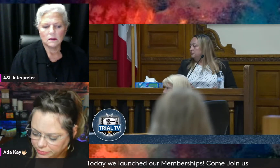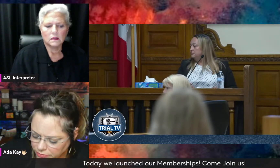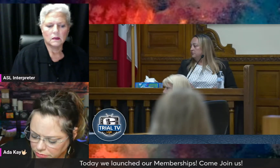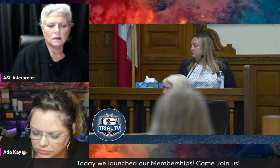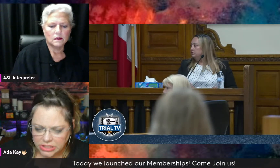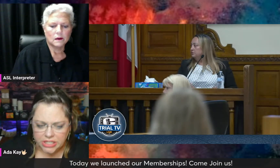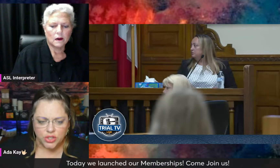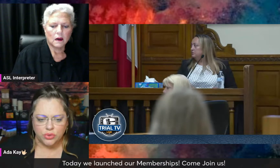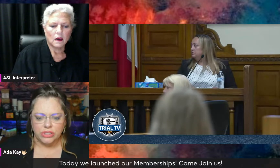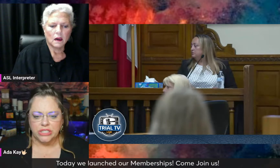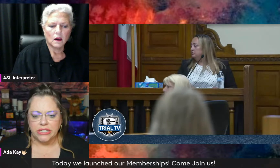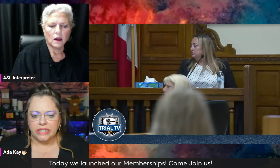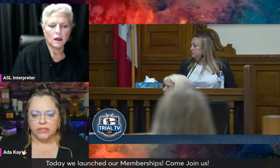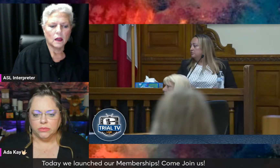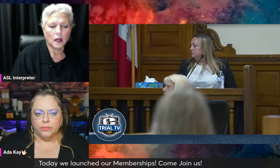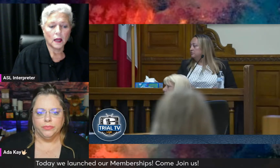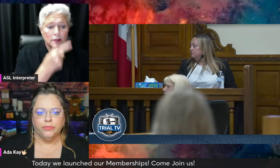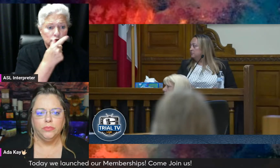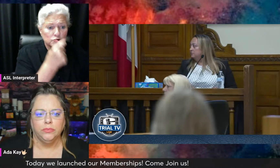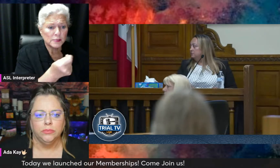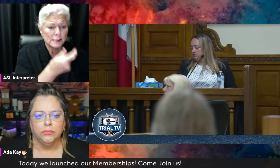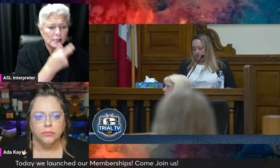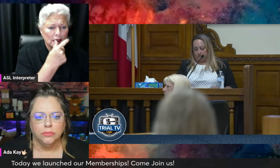Interesting. Interesting.